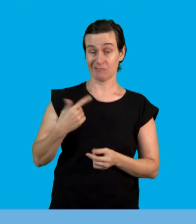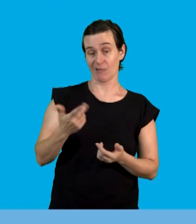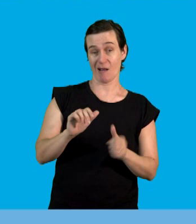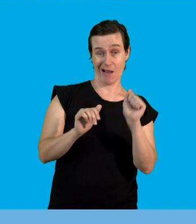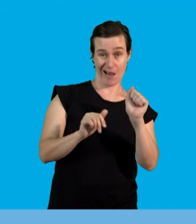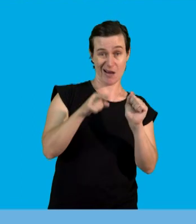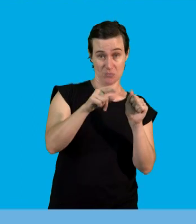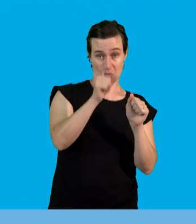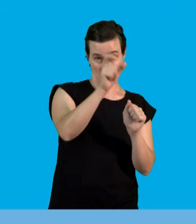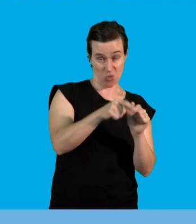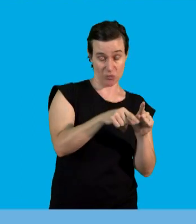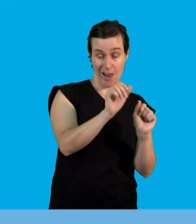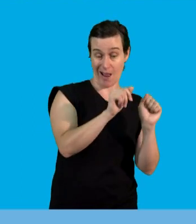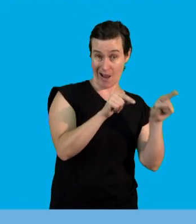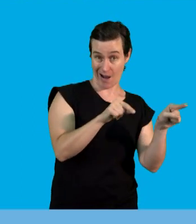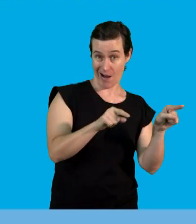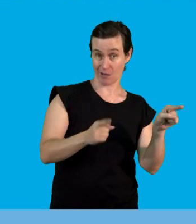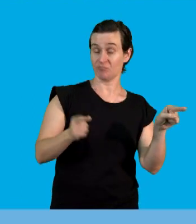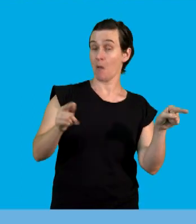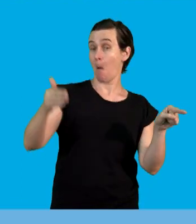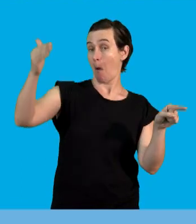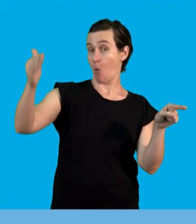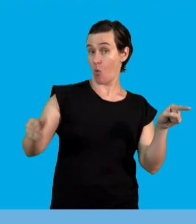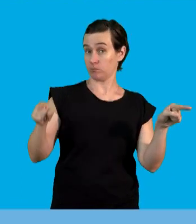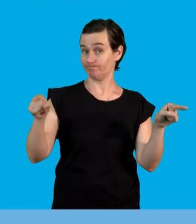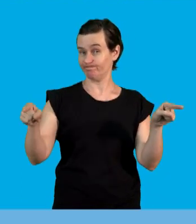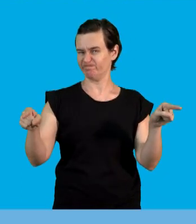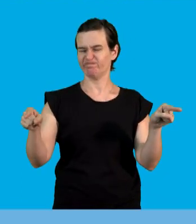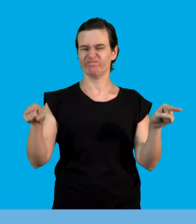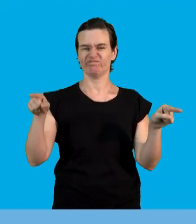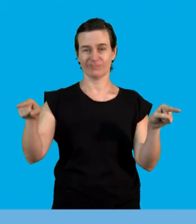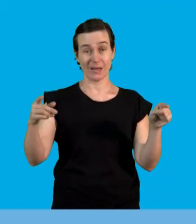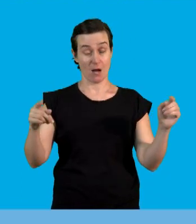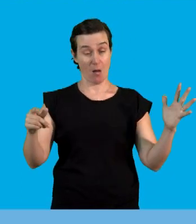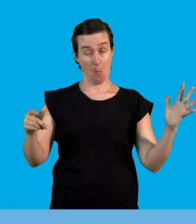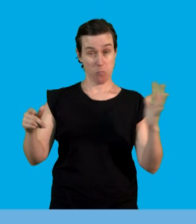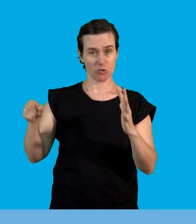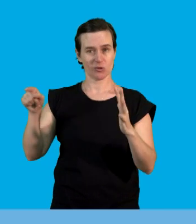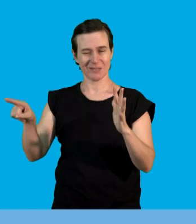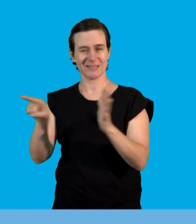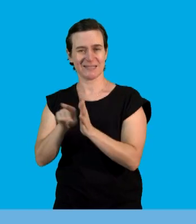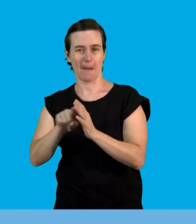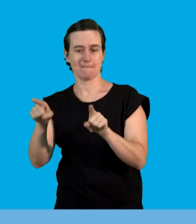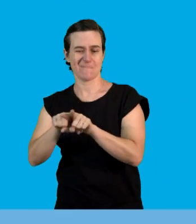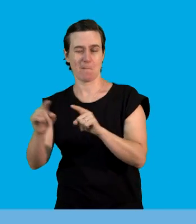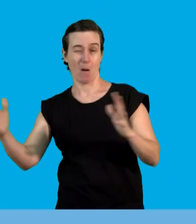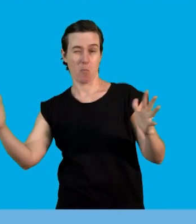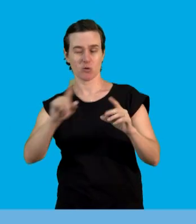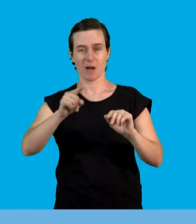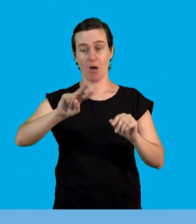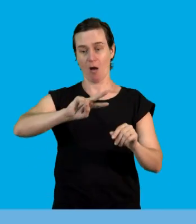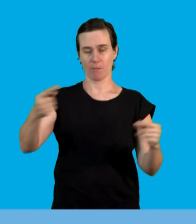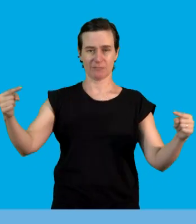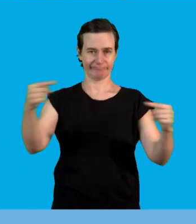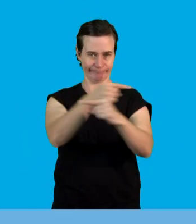object A, you are exerting a force onto the wall, and then the wall will exert the very same force back to you, but in an